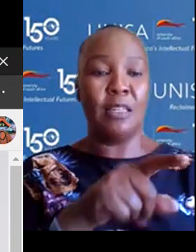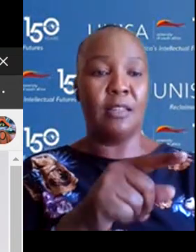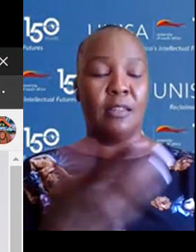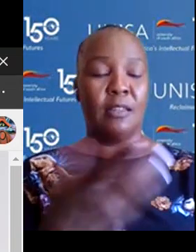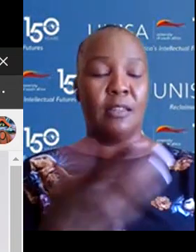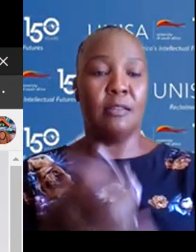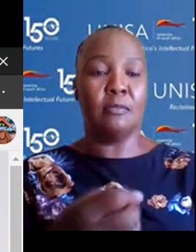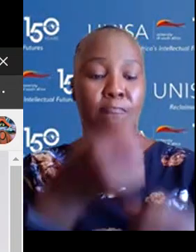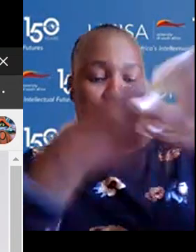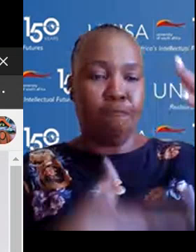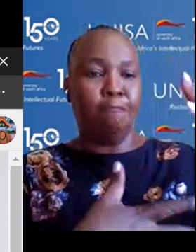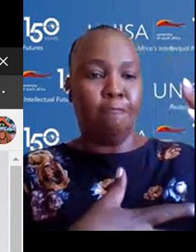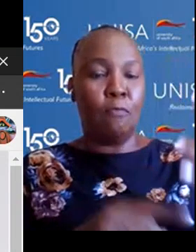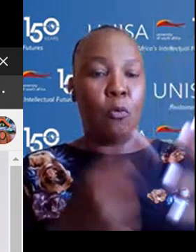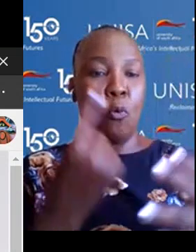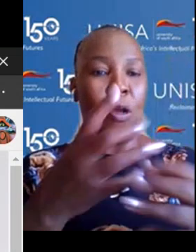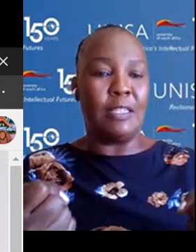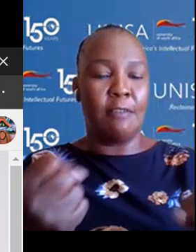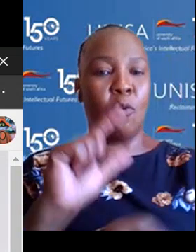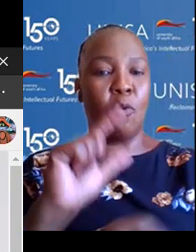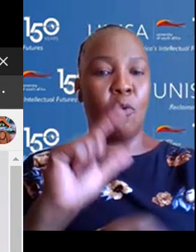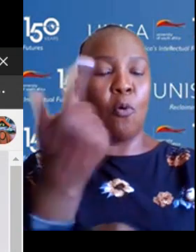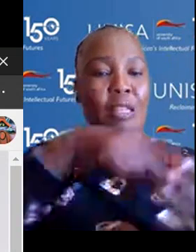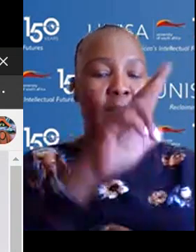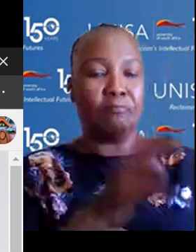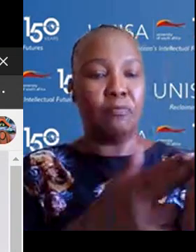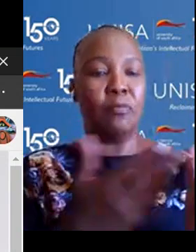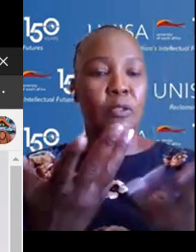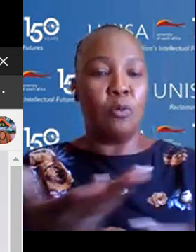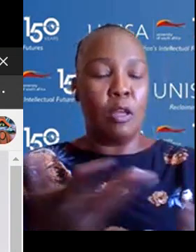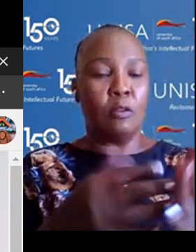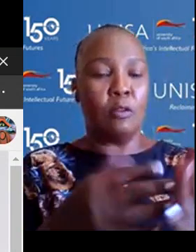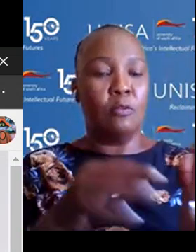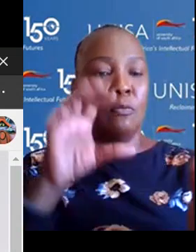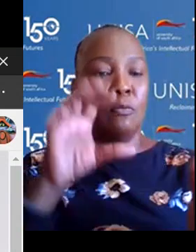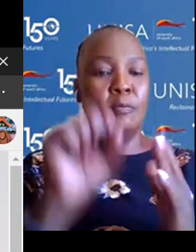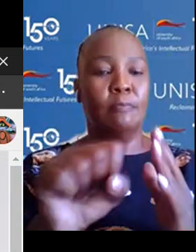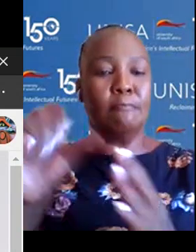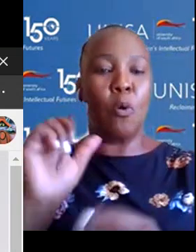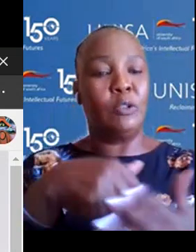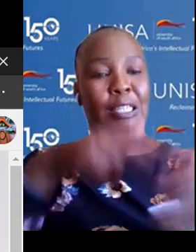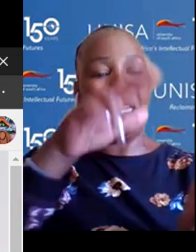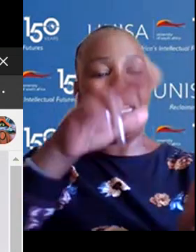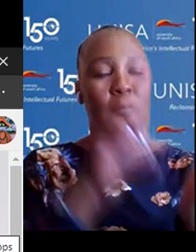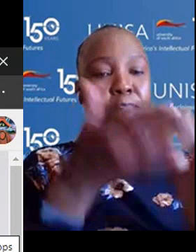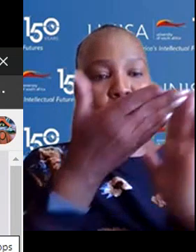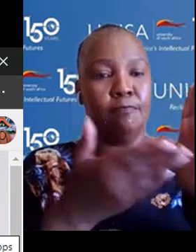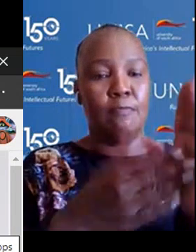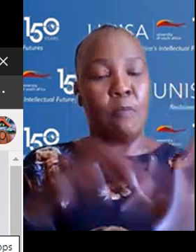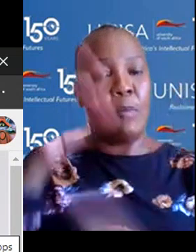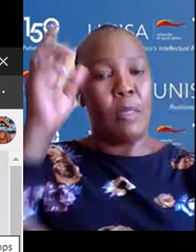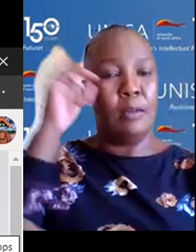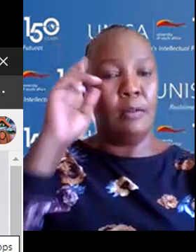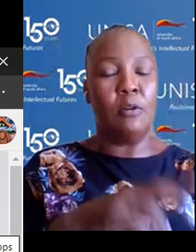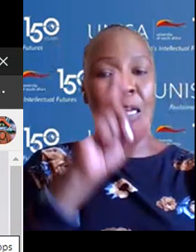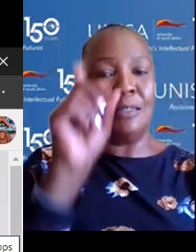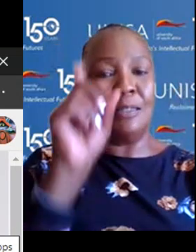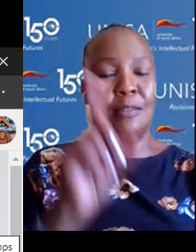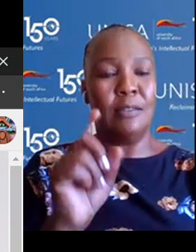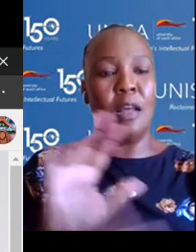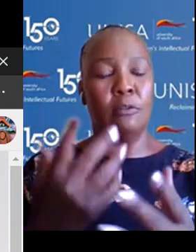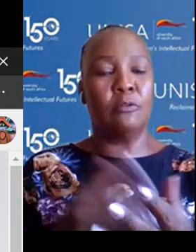going to see OneDrive and all the other apps. So this is where you find your apps. Please take note. I did see someone was asking about how do I